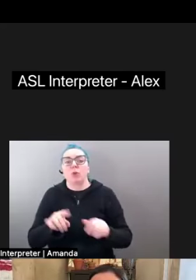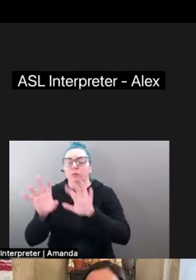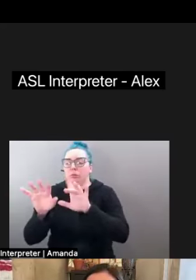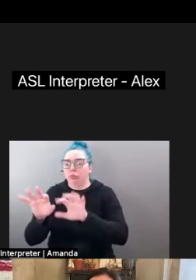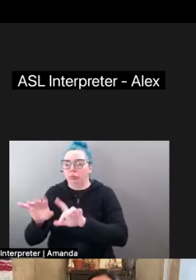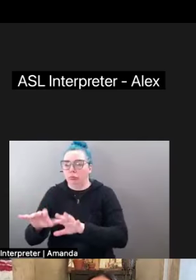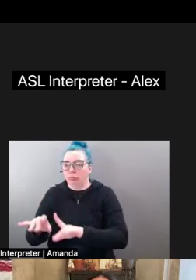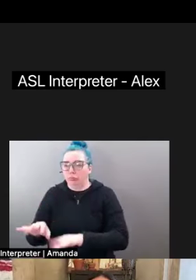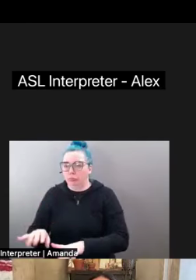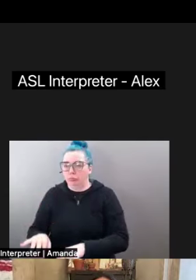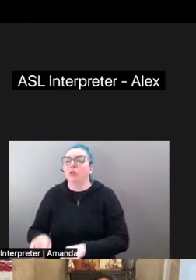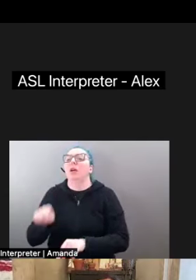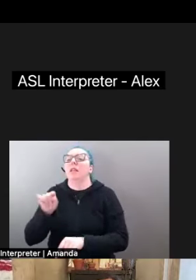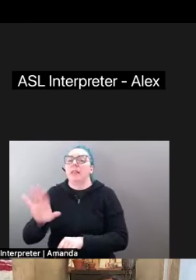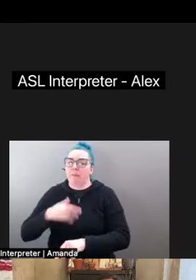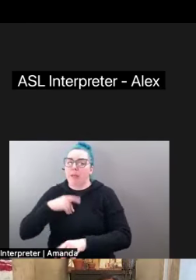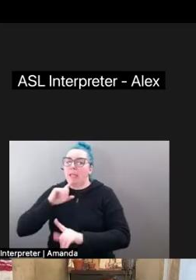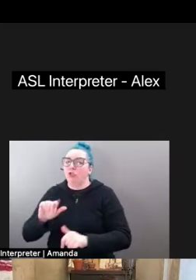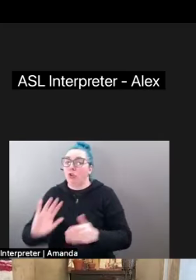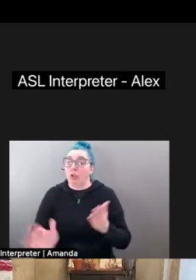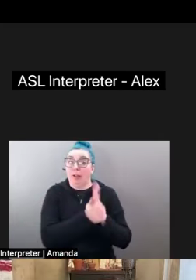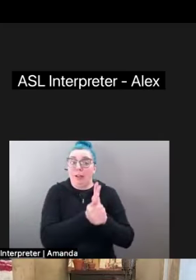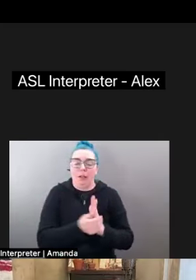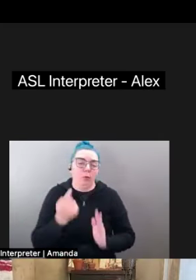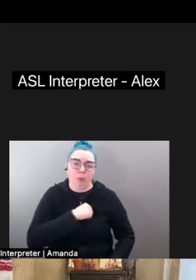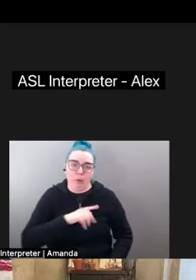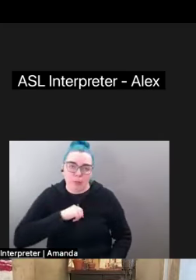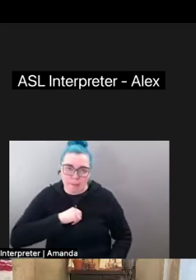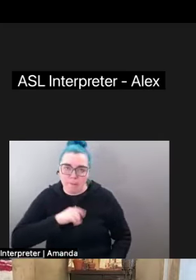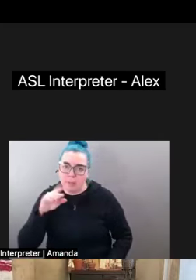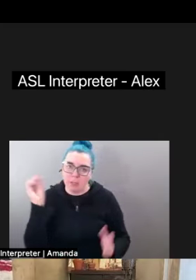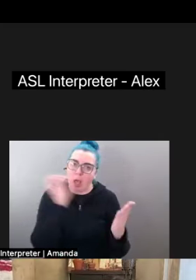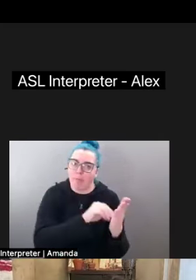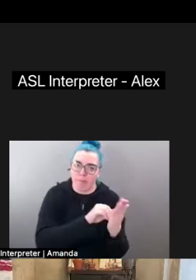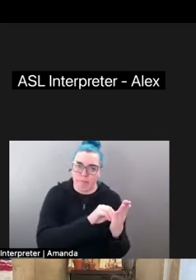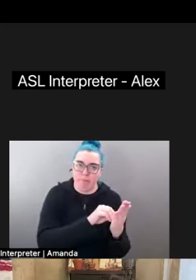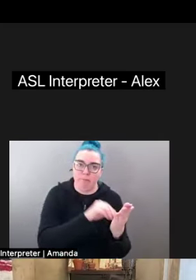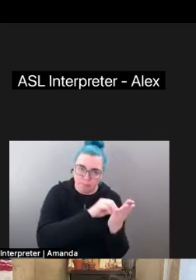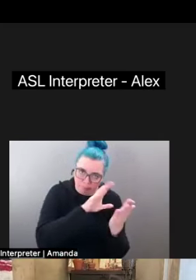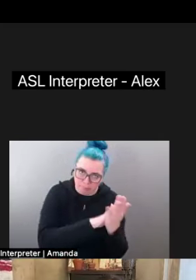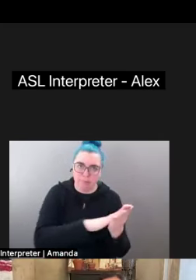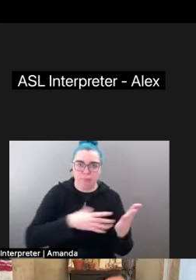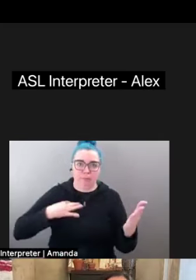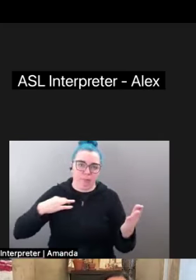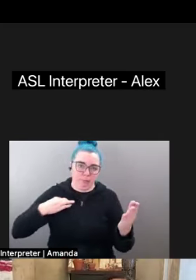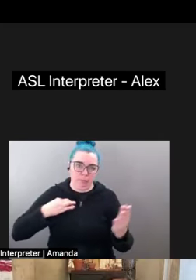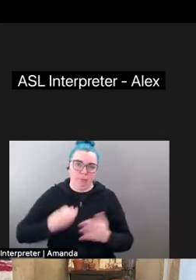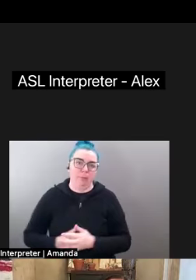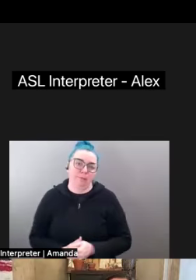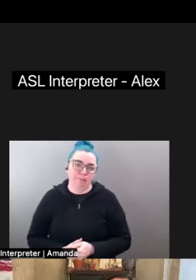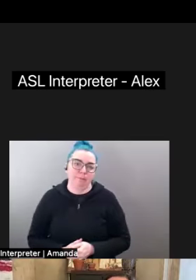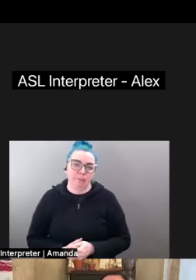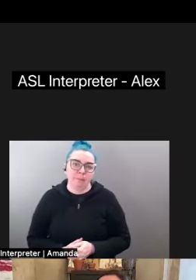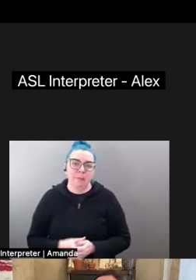notes. And as a reminder, don't alter the forms in any way beyond filling out the designated fields. To the right